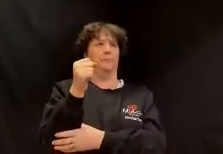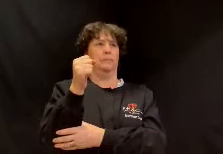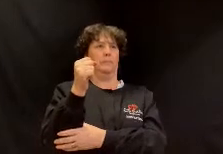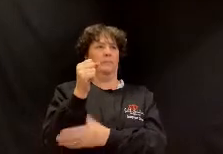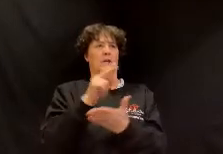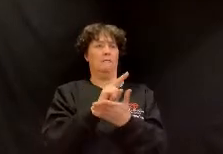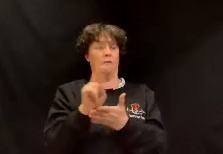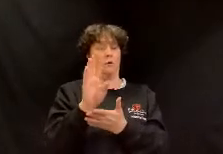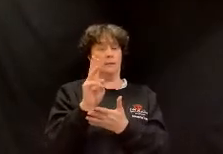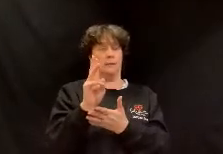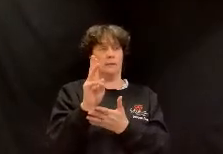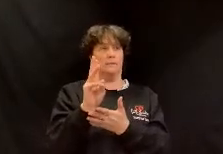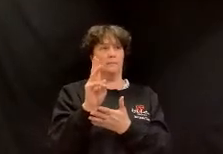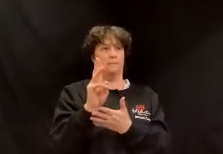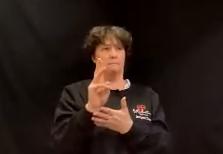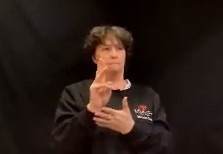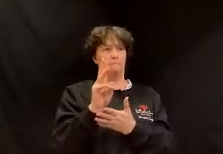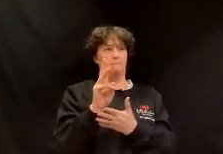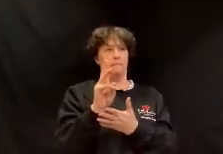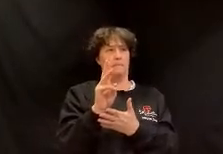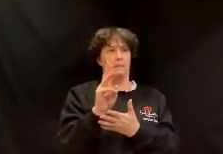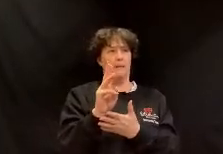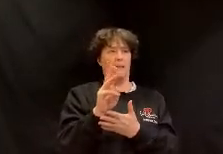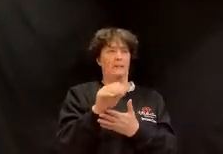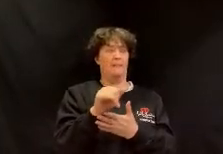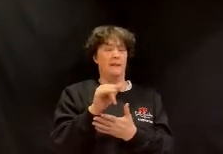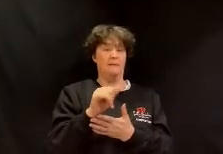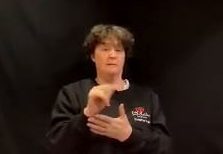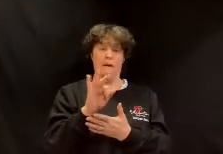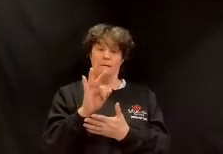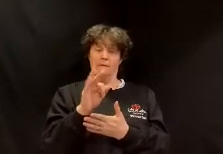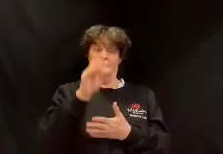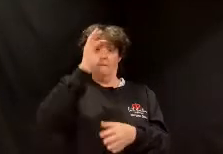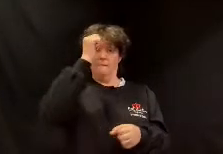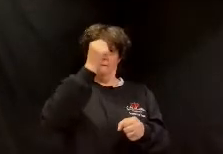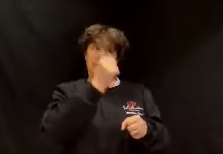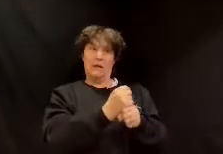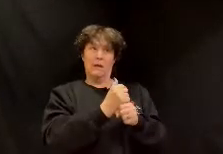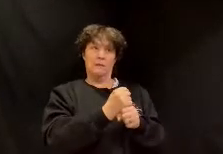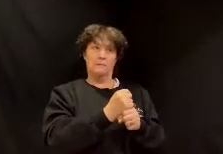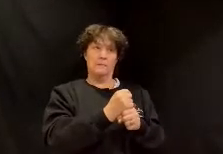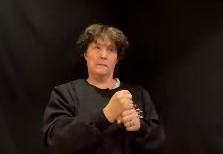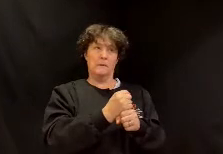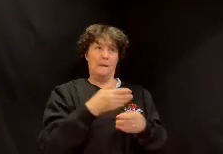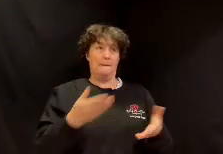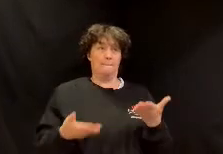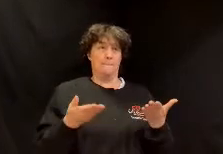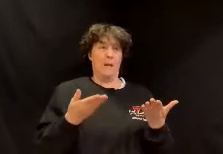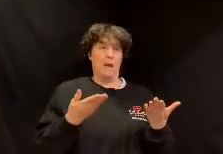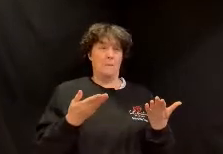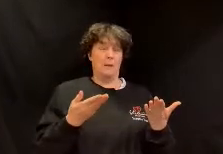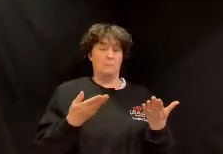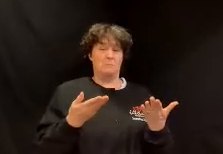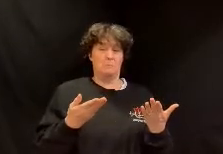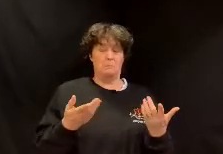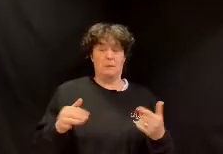Verse 16, it says, therefore, it is of faith that it might be according to